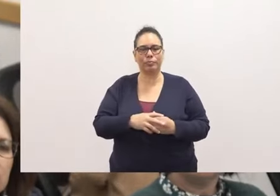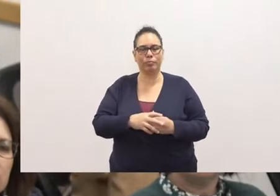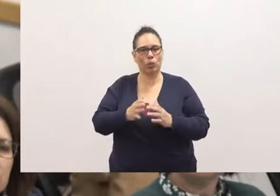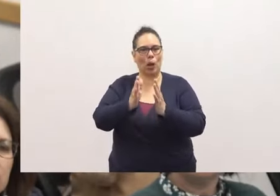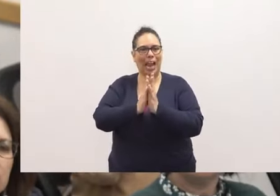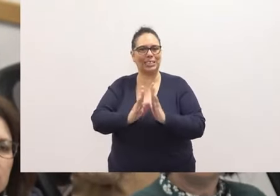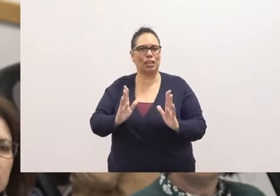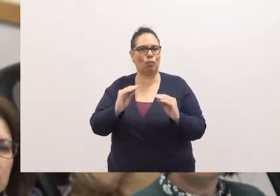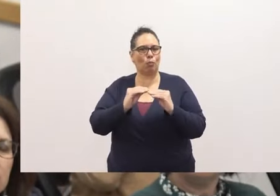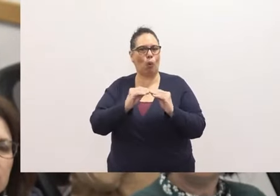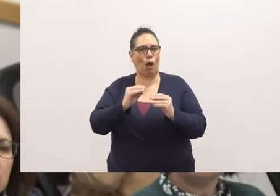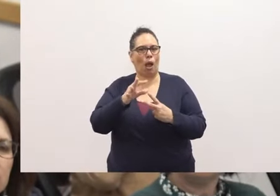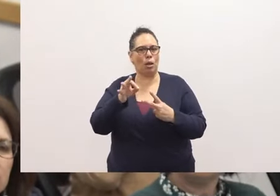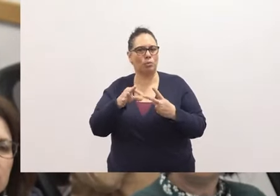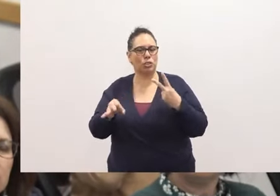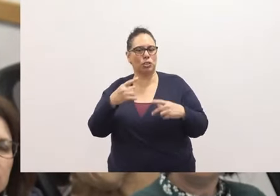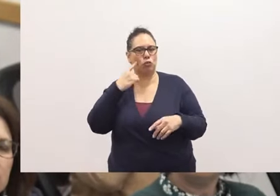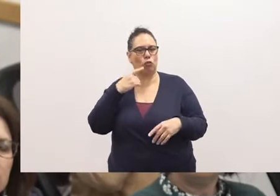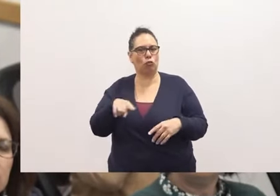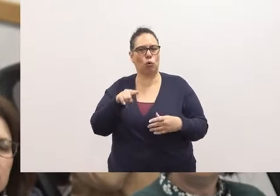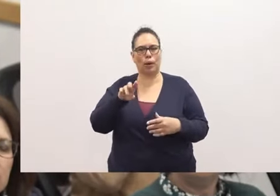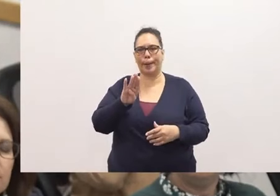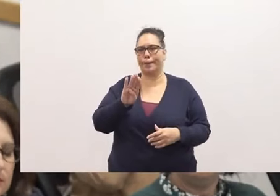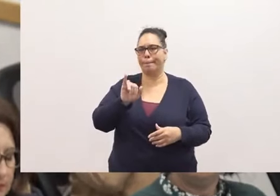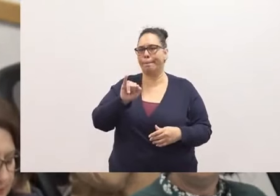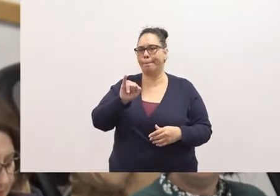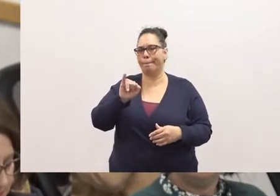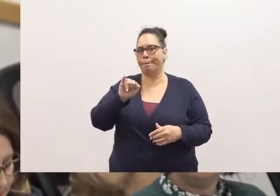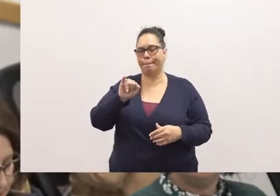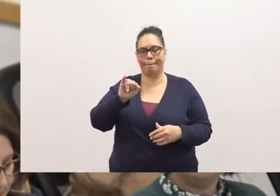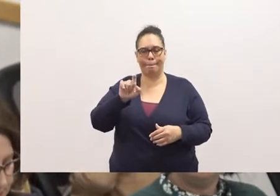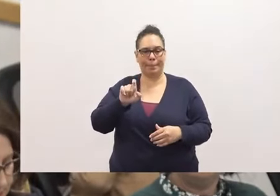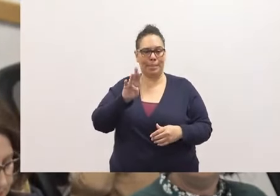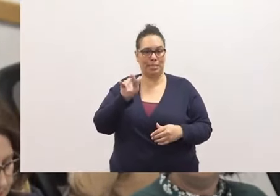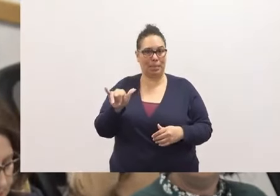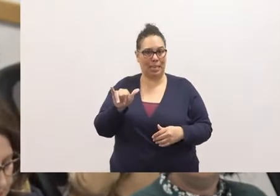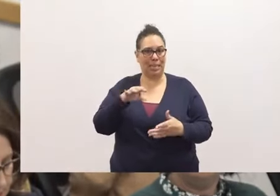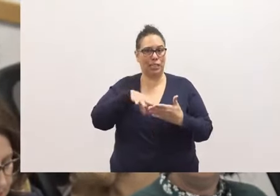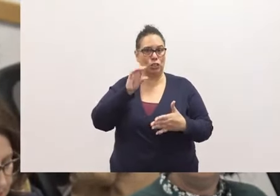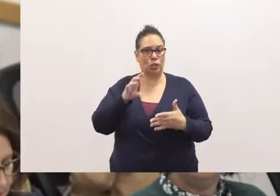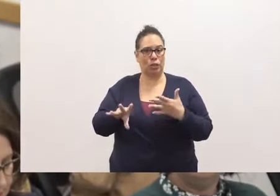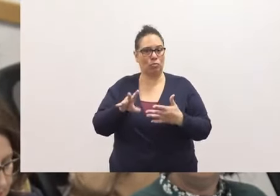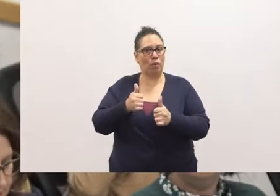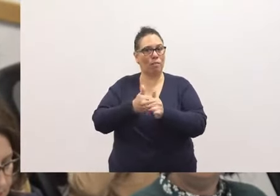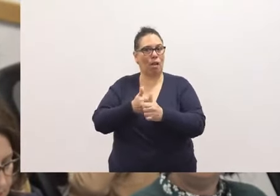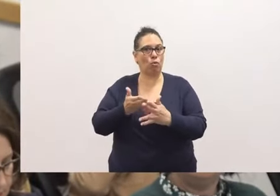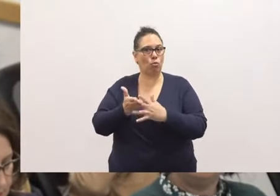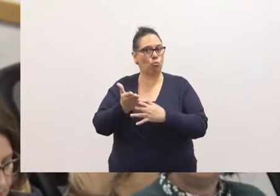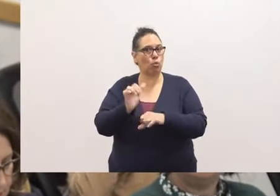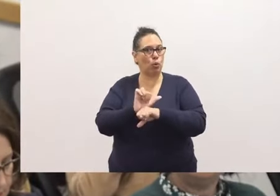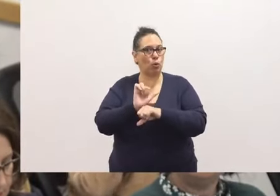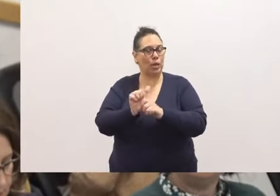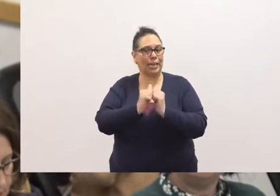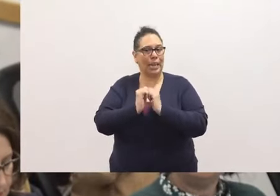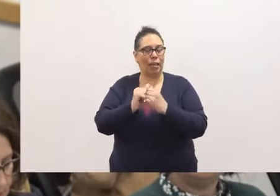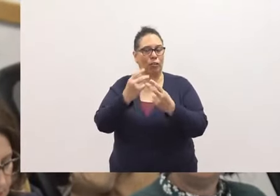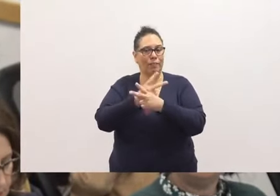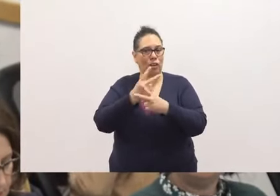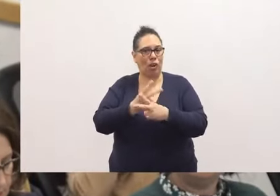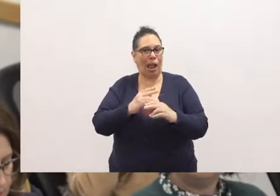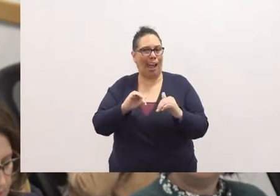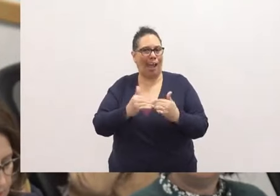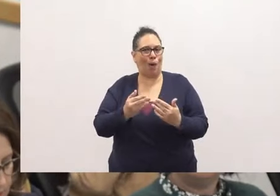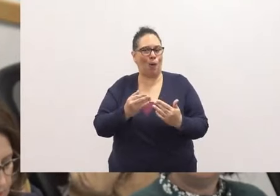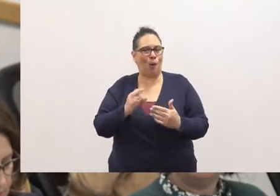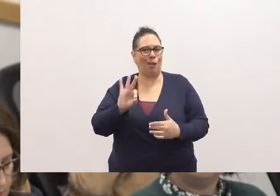asking for more options for the Bixby students, and that you know, we followed through and that we worked together to figure out how to fix